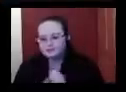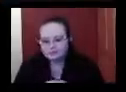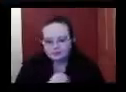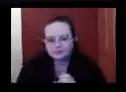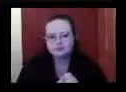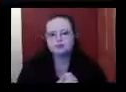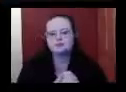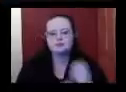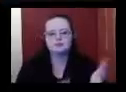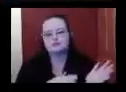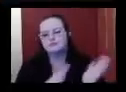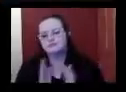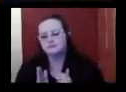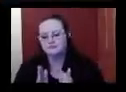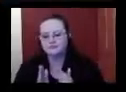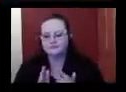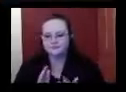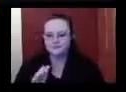with